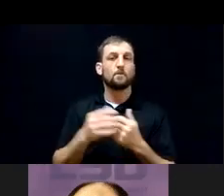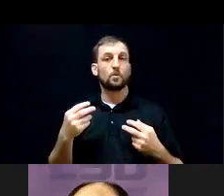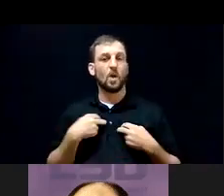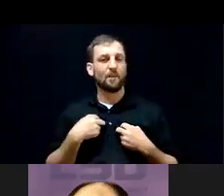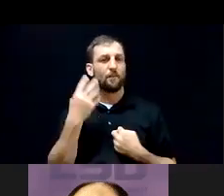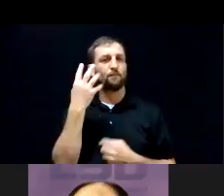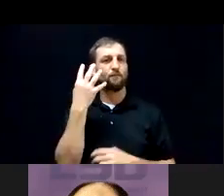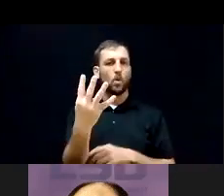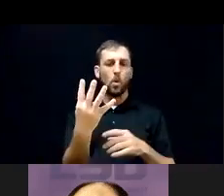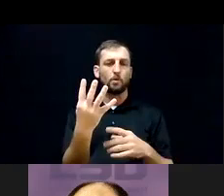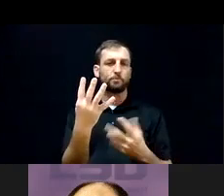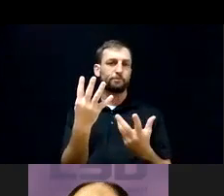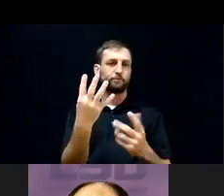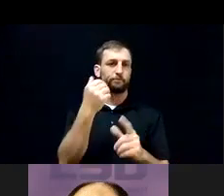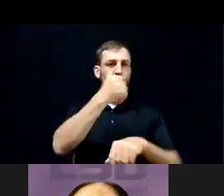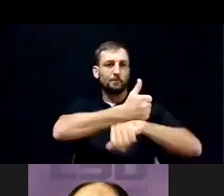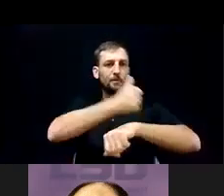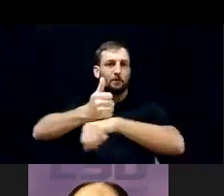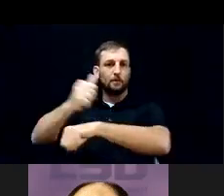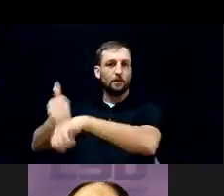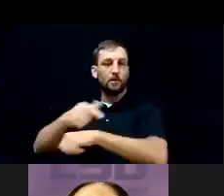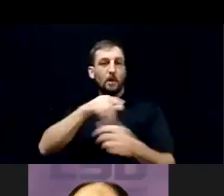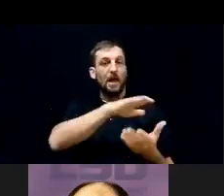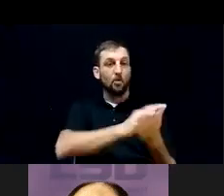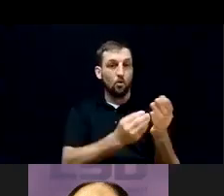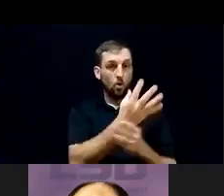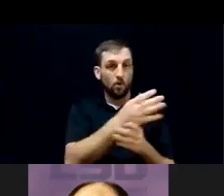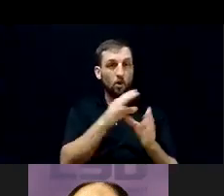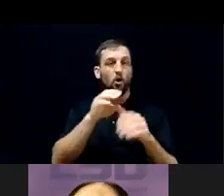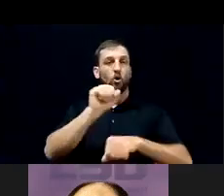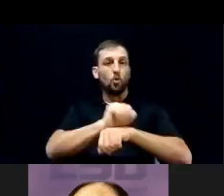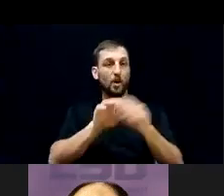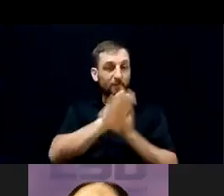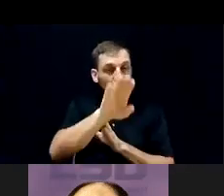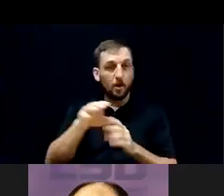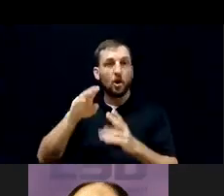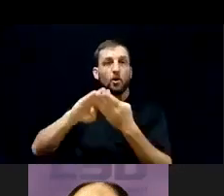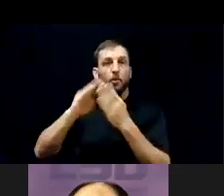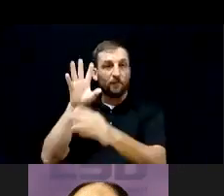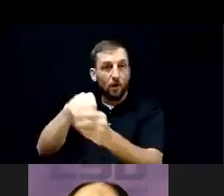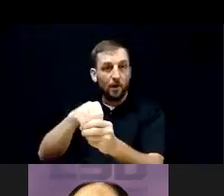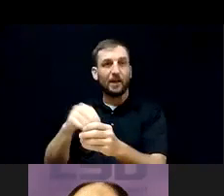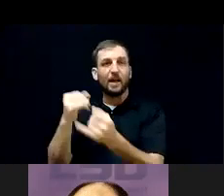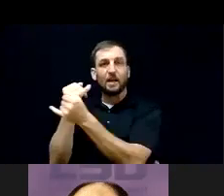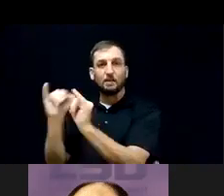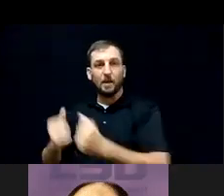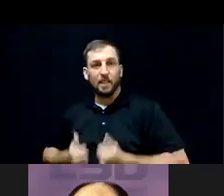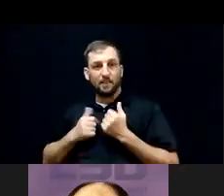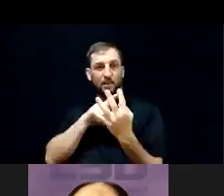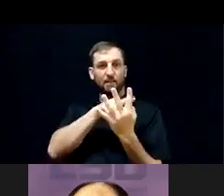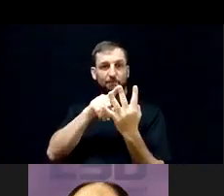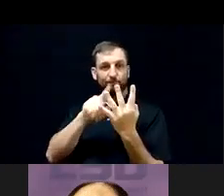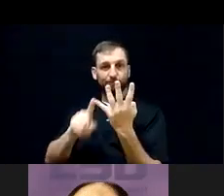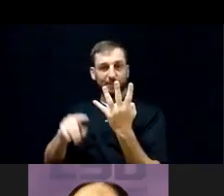pillars of our program: academic growth, career development, community involvement, and independent living. And we feel like those four